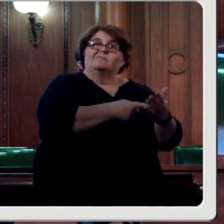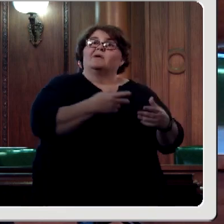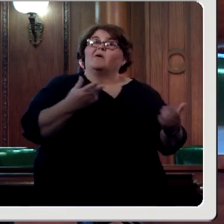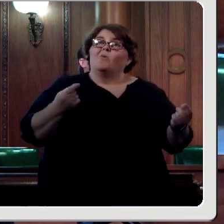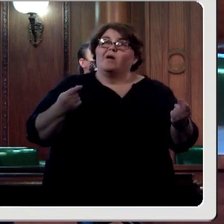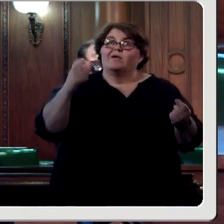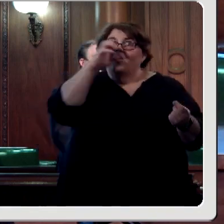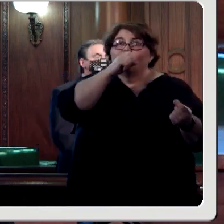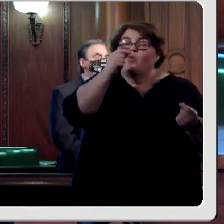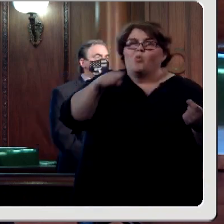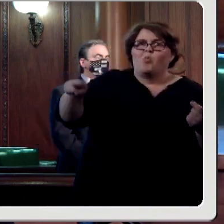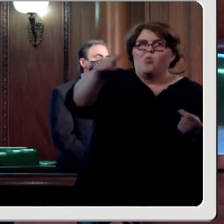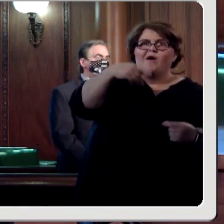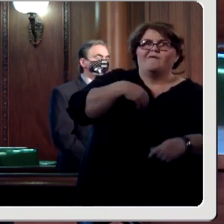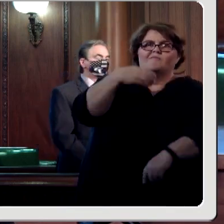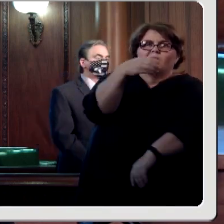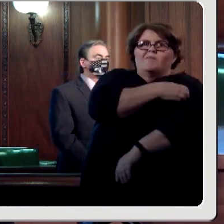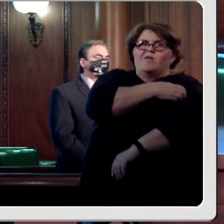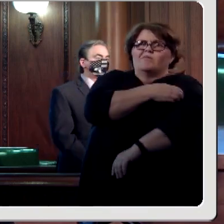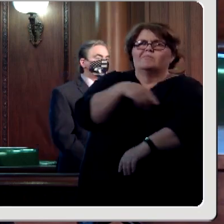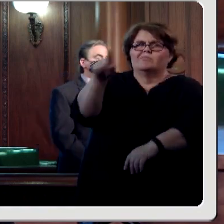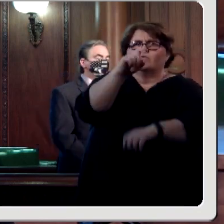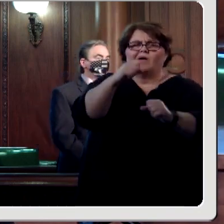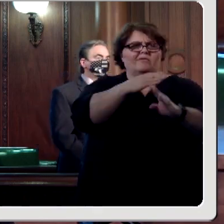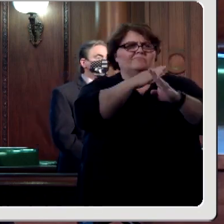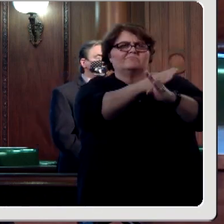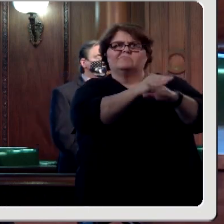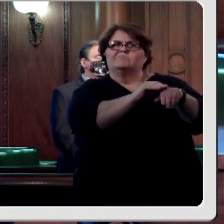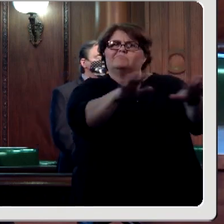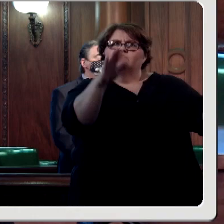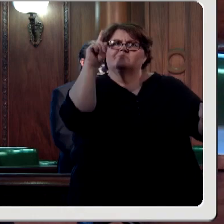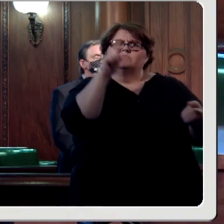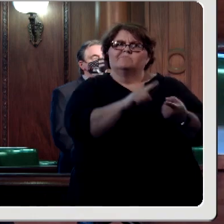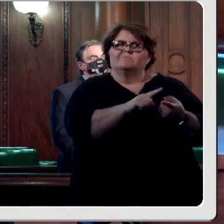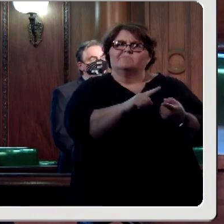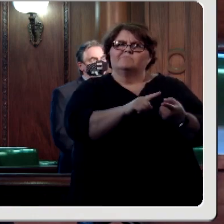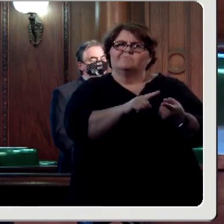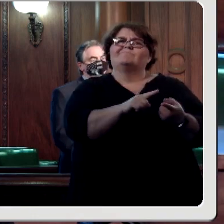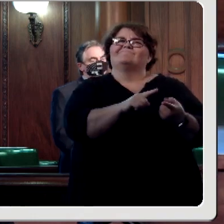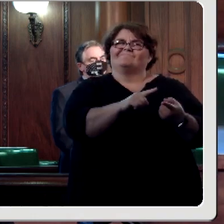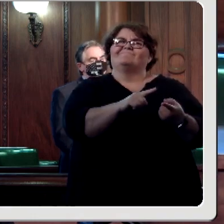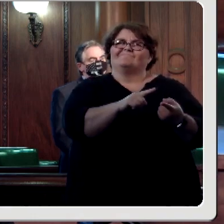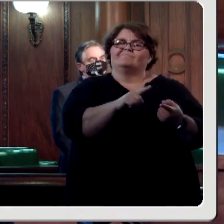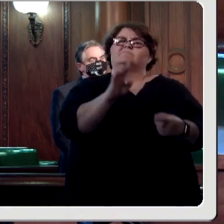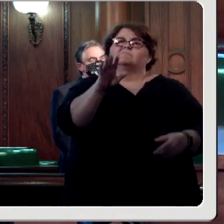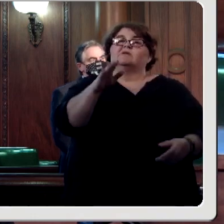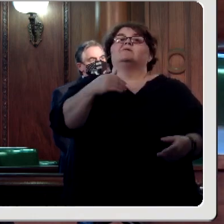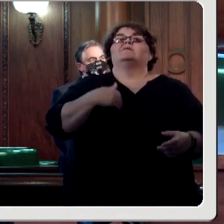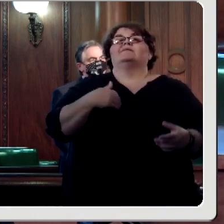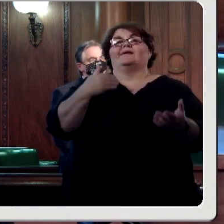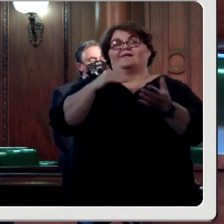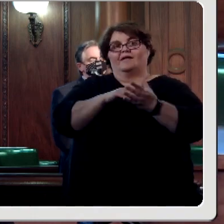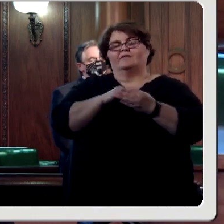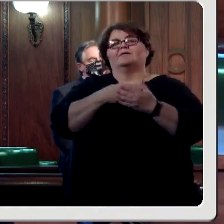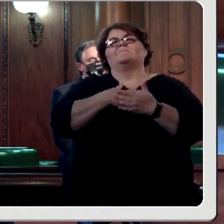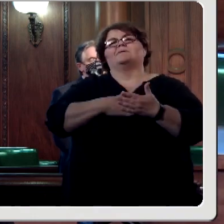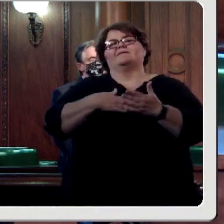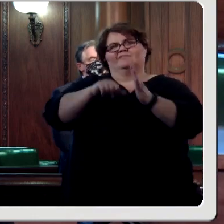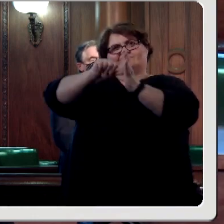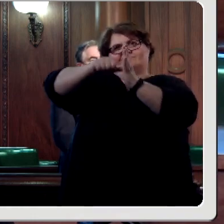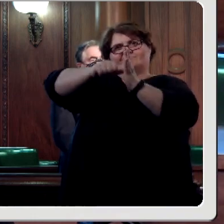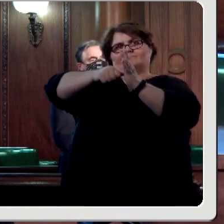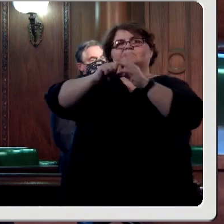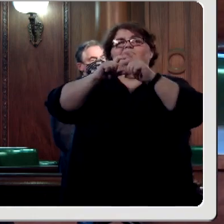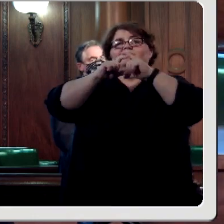them. So as always, I'll conclude by reminding us to please wear a mask, to practice hand hygiene, to keep